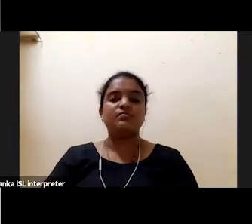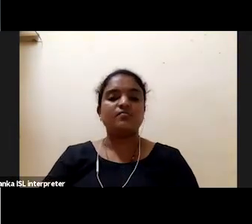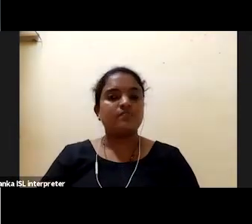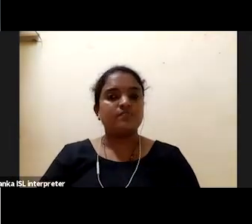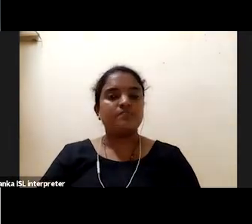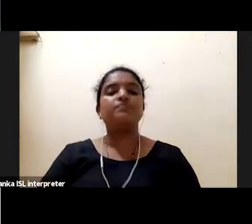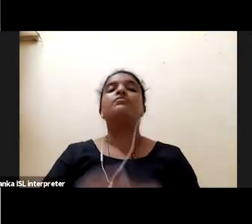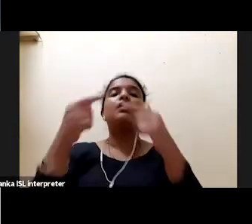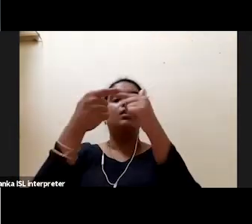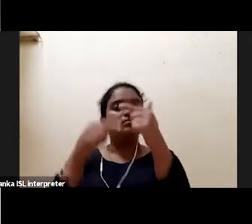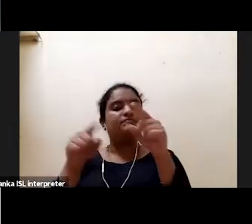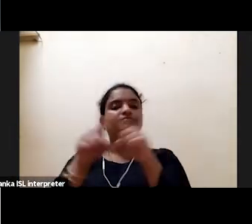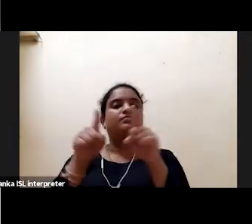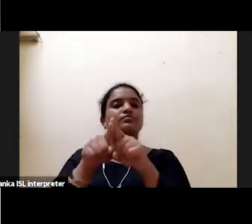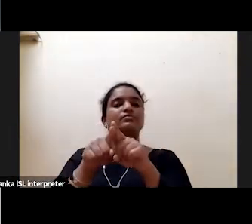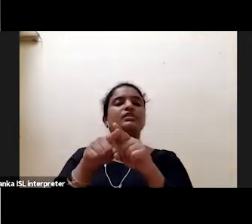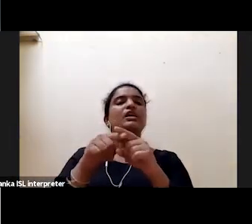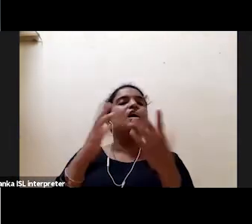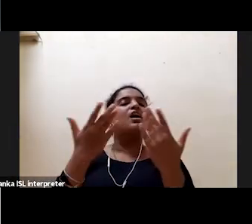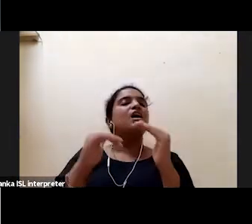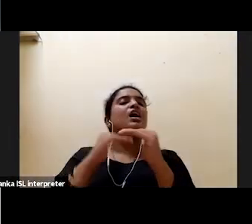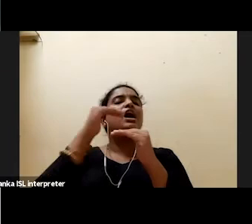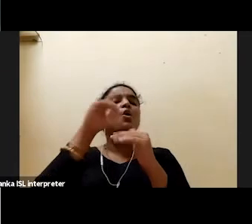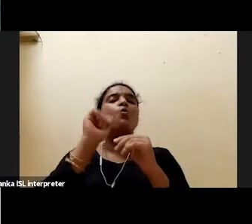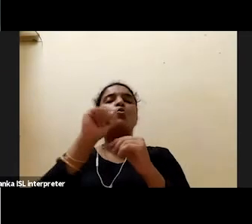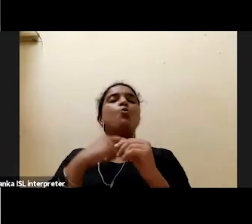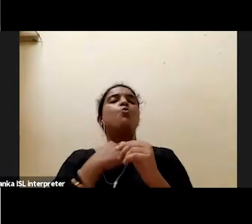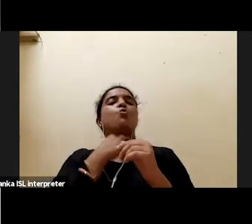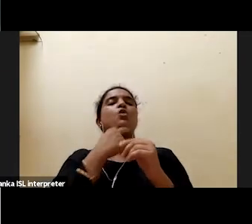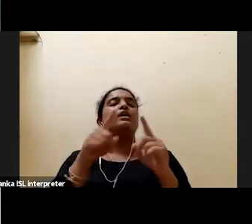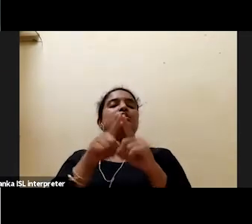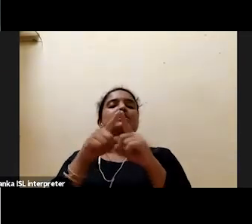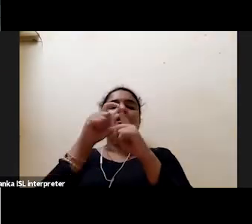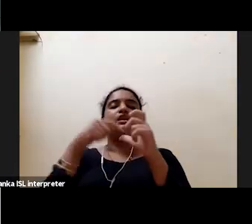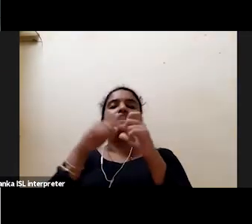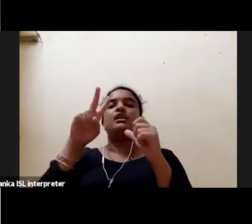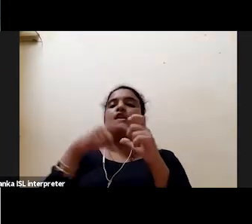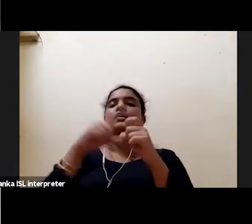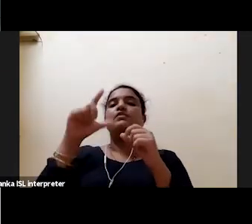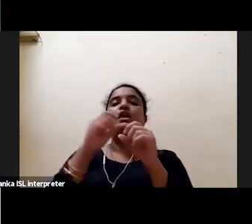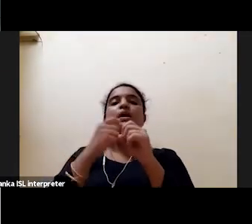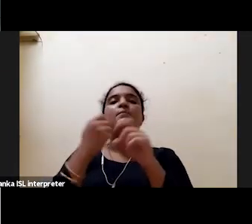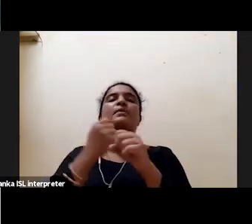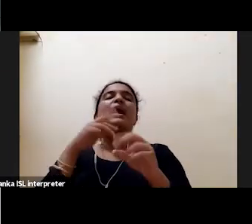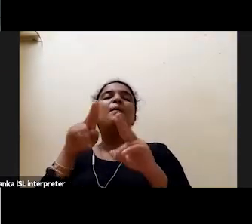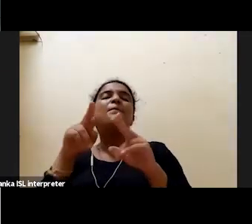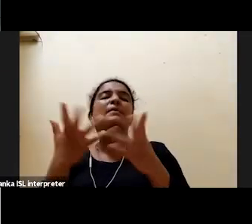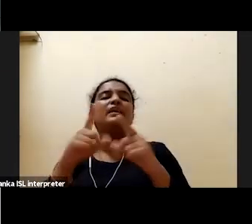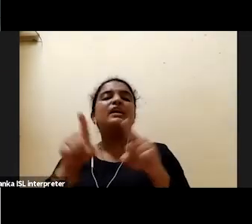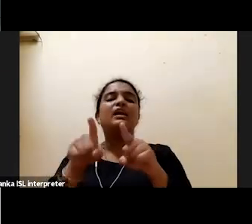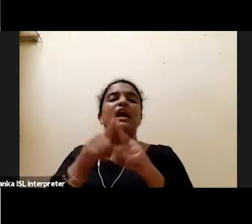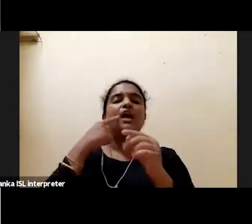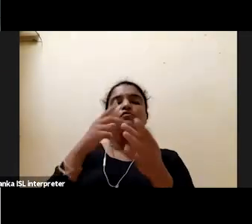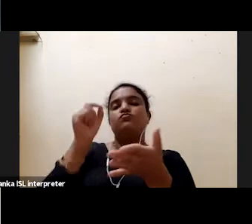next thing, developing your voice, is very important, because why? When, like, there are, see, if you're a recipe writer, and if there